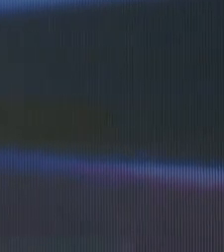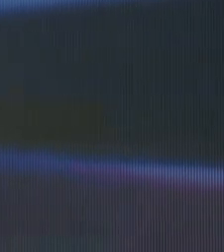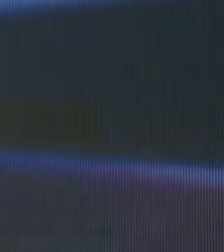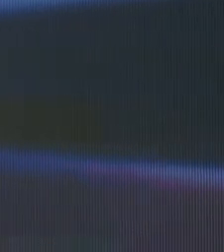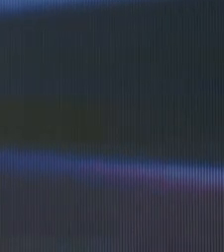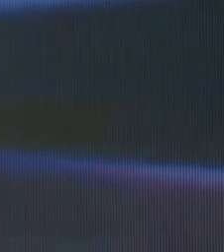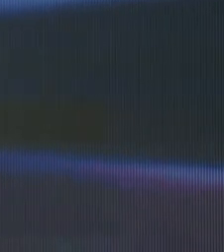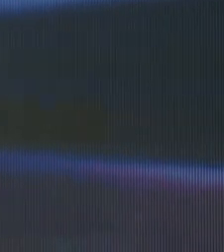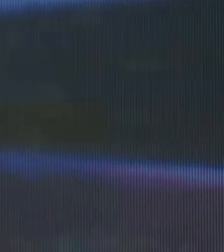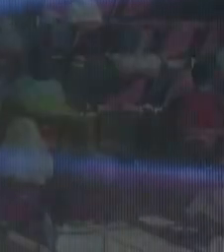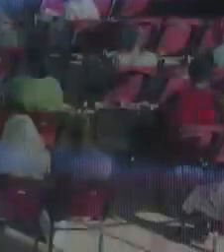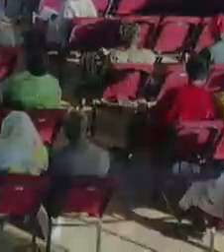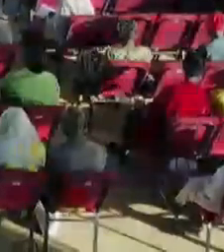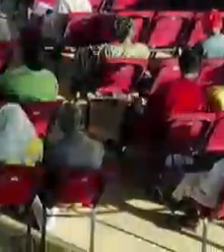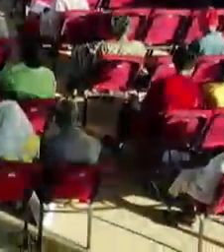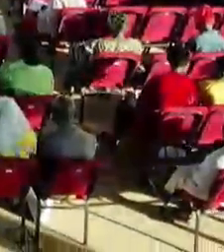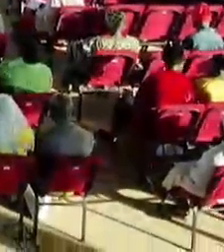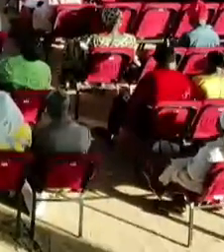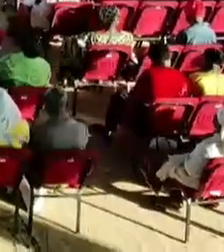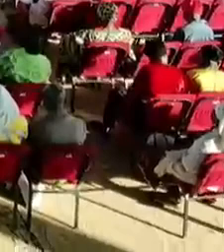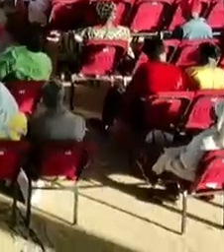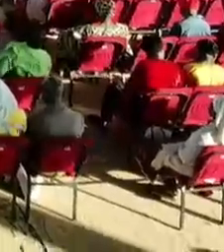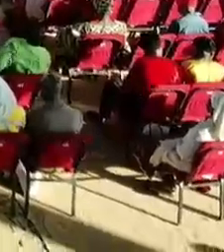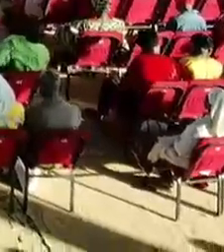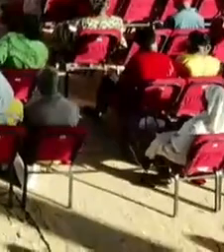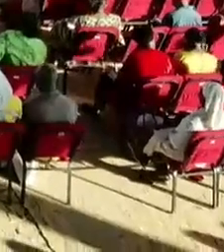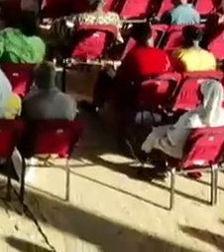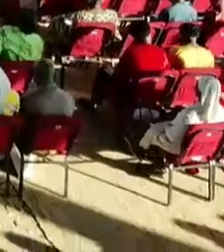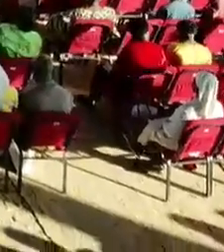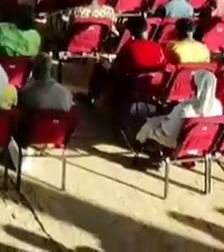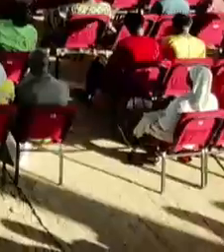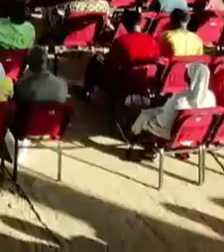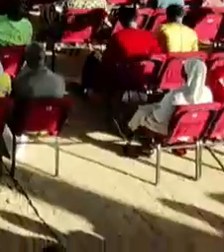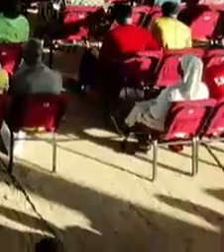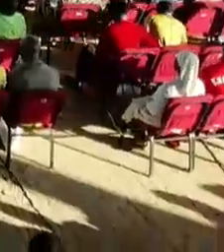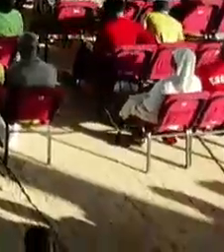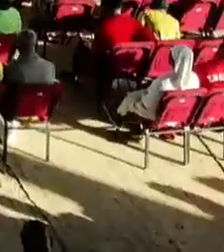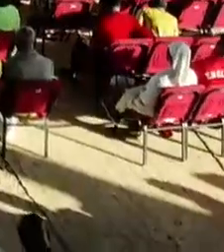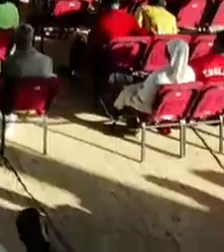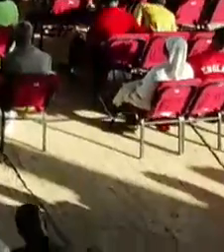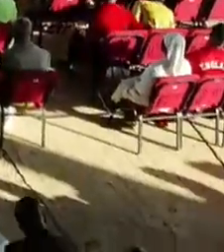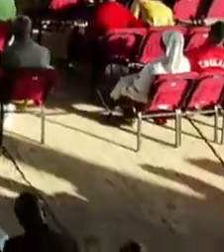give to them, even to the children of Israel.